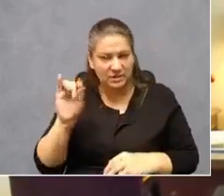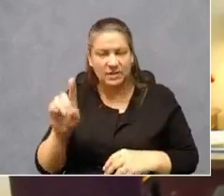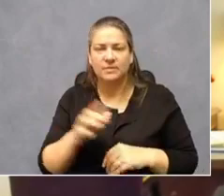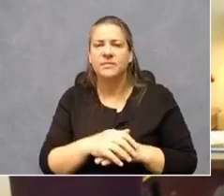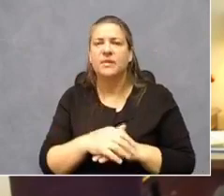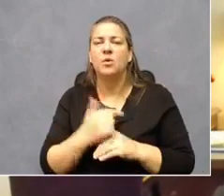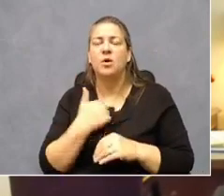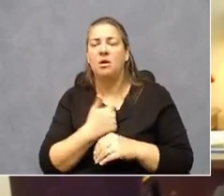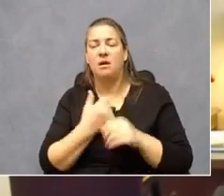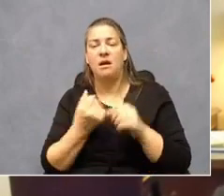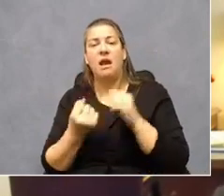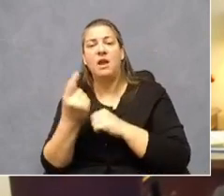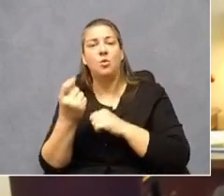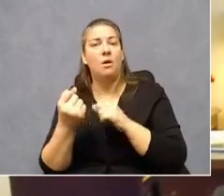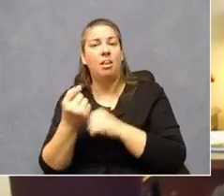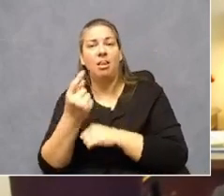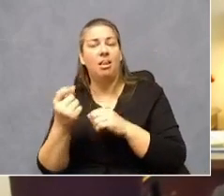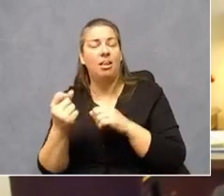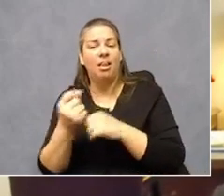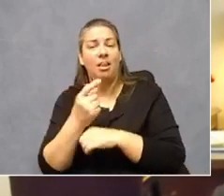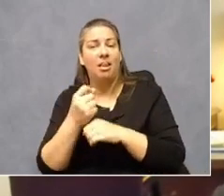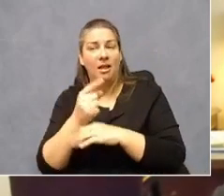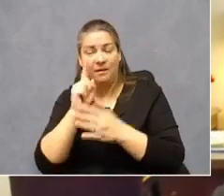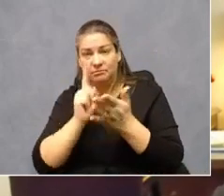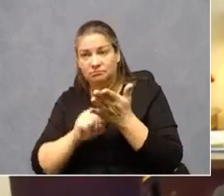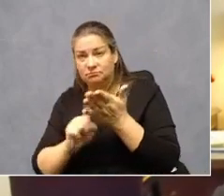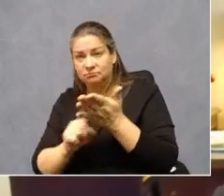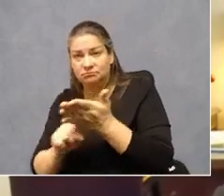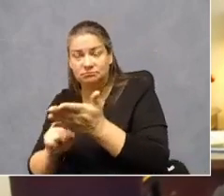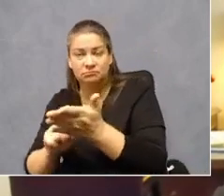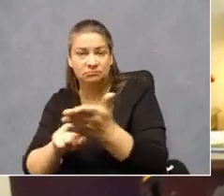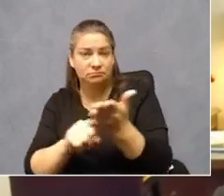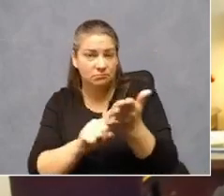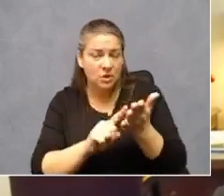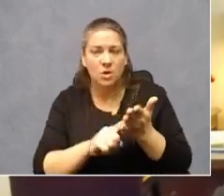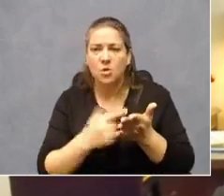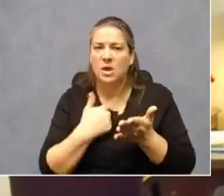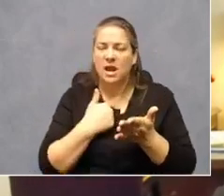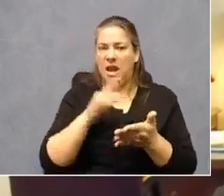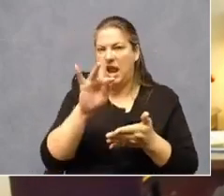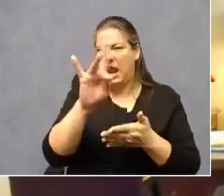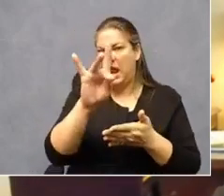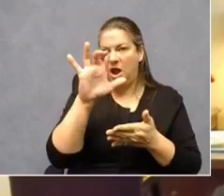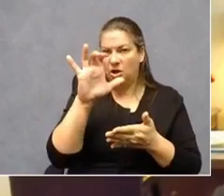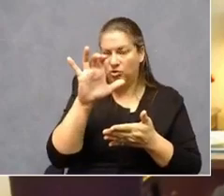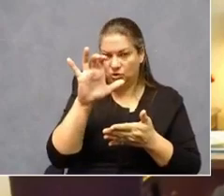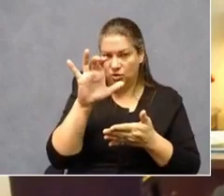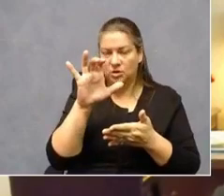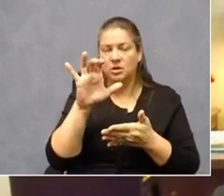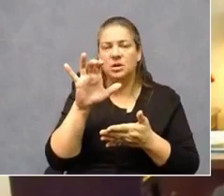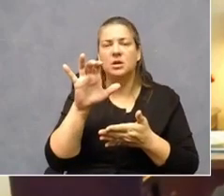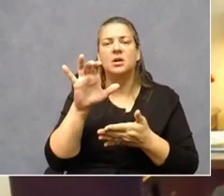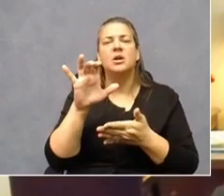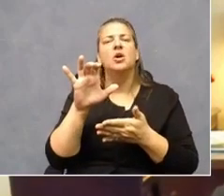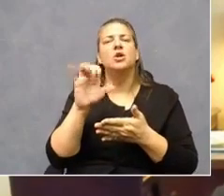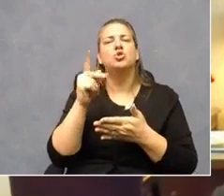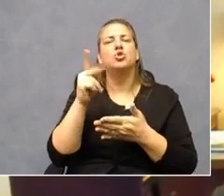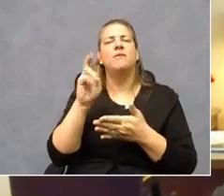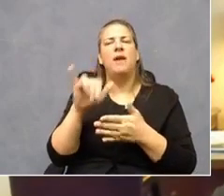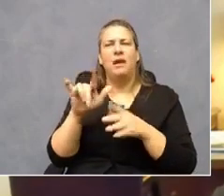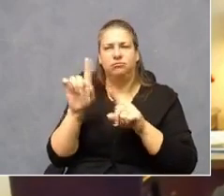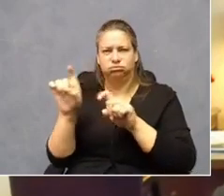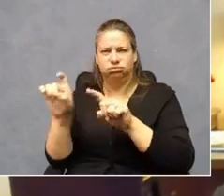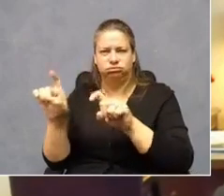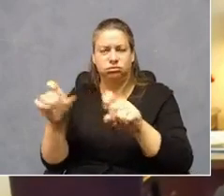facilities inspections and conducted around 800 focused infection control surveys through our Office of the Inspector